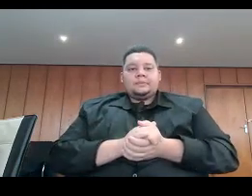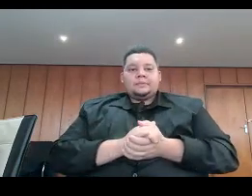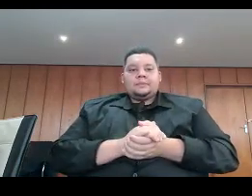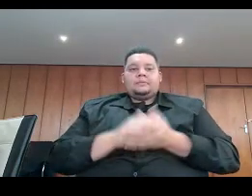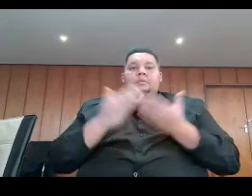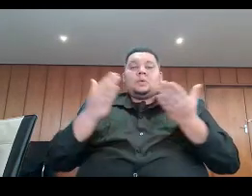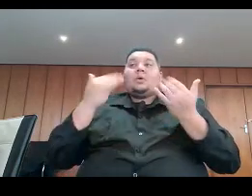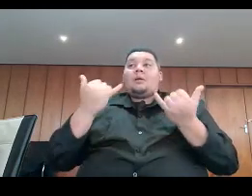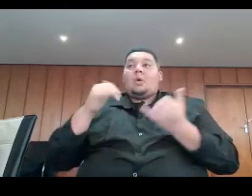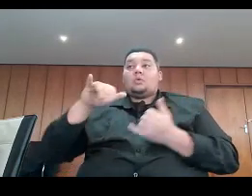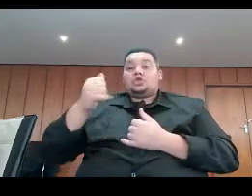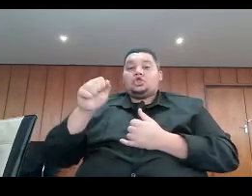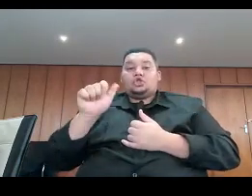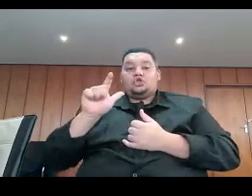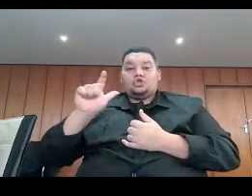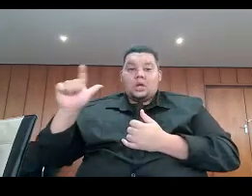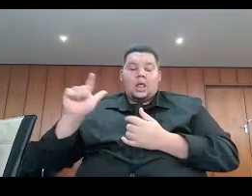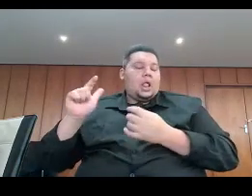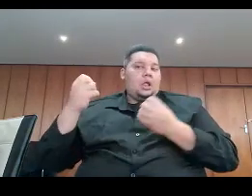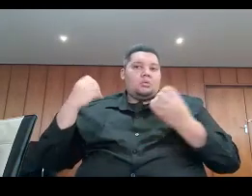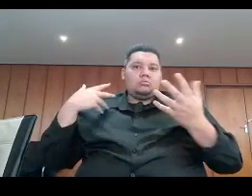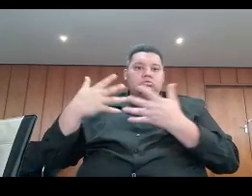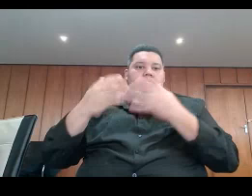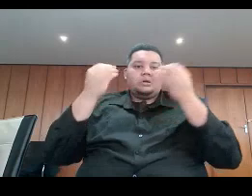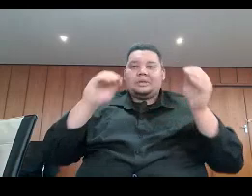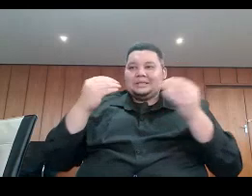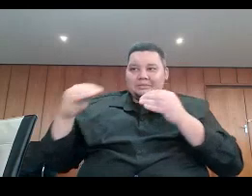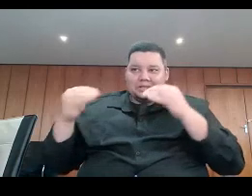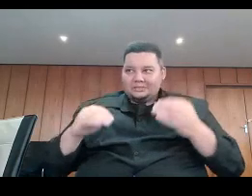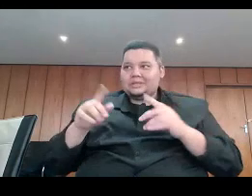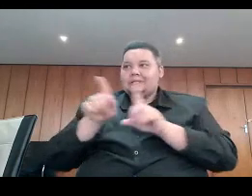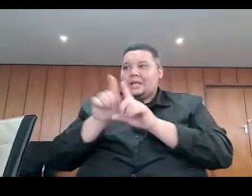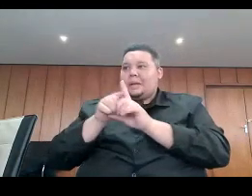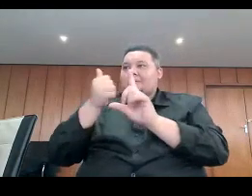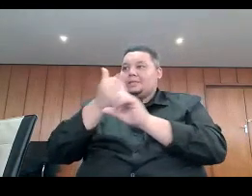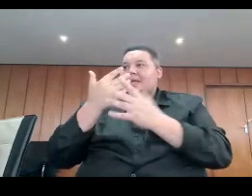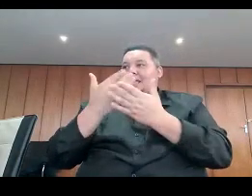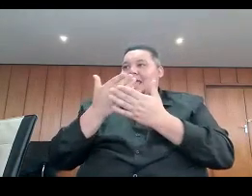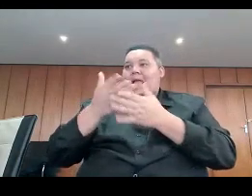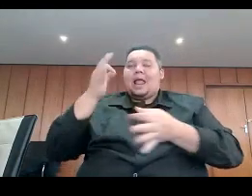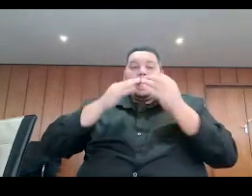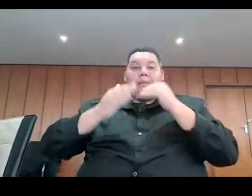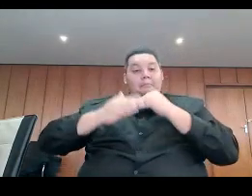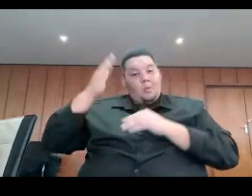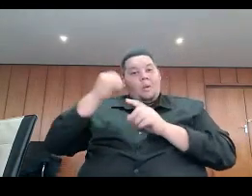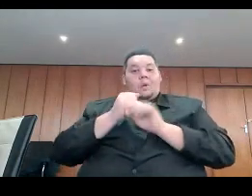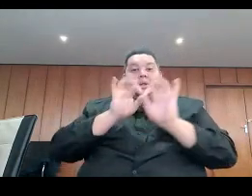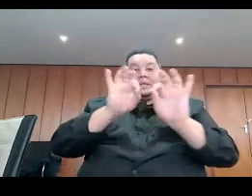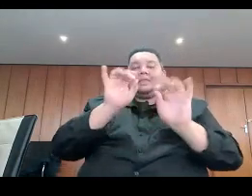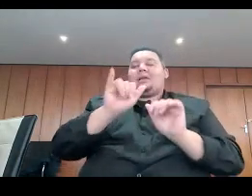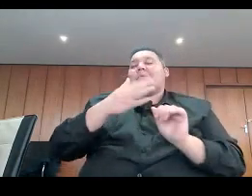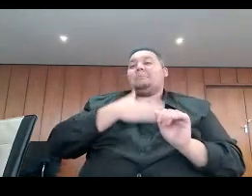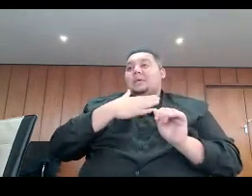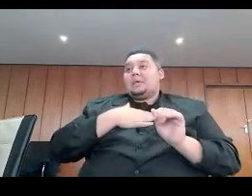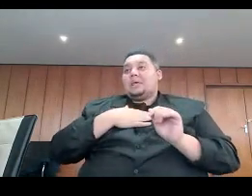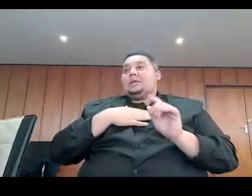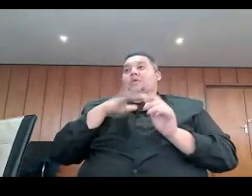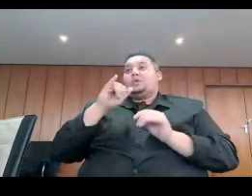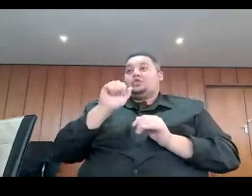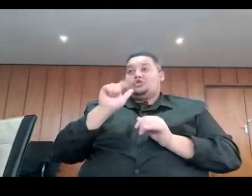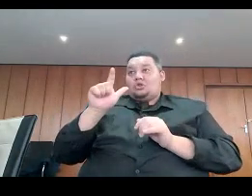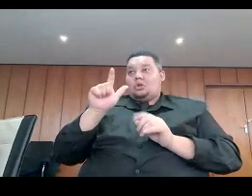Now, Jill has been so busy, and she can tell you a lot more about this than I have. But Jill,